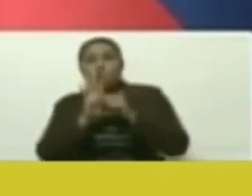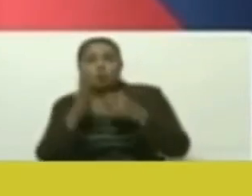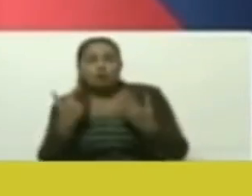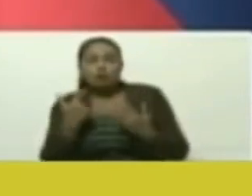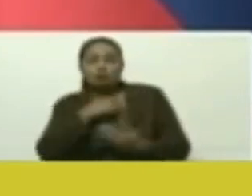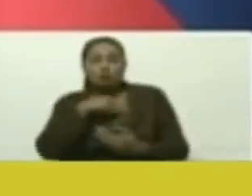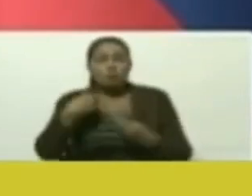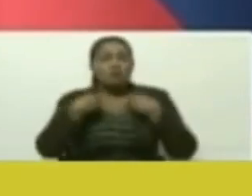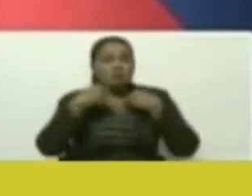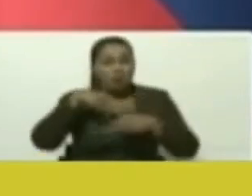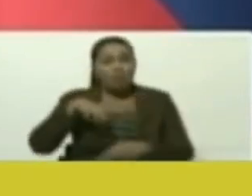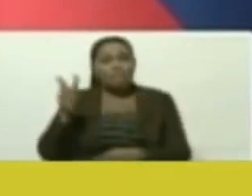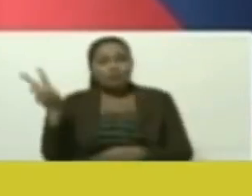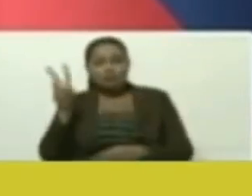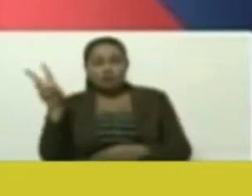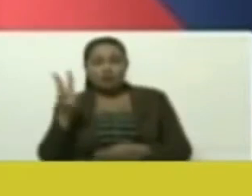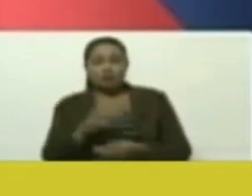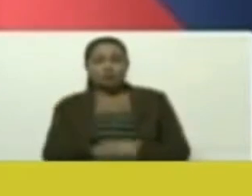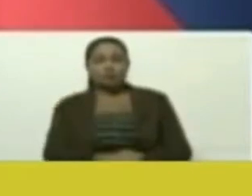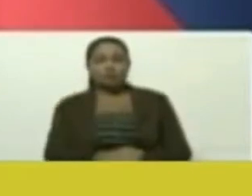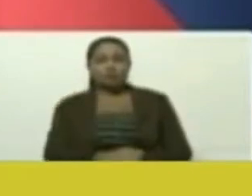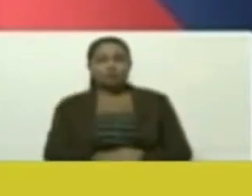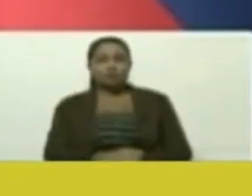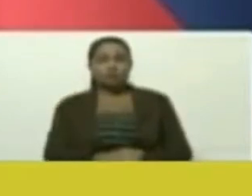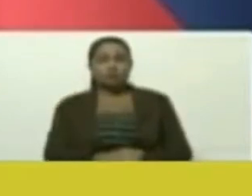during the COVID-19 pandemic,